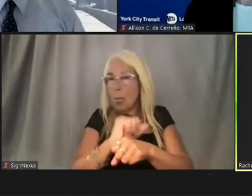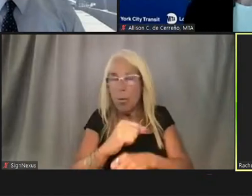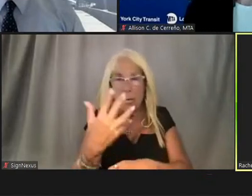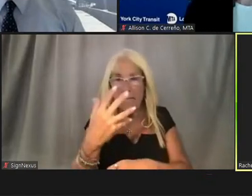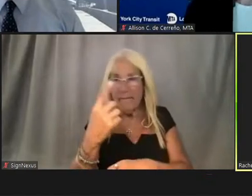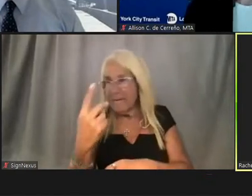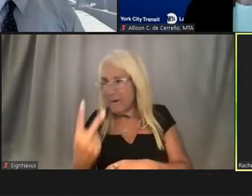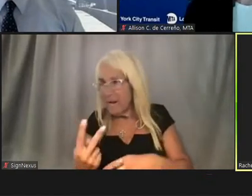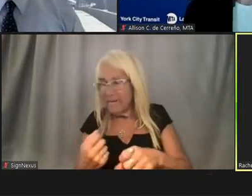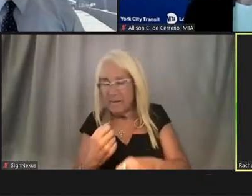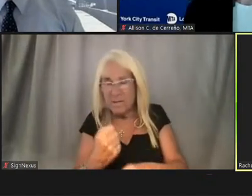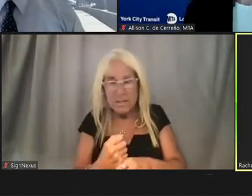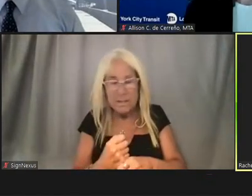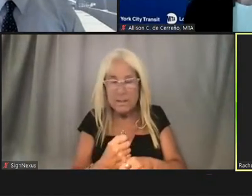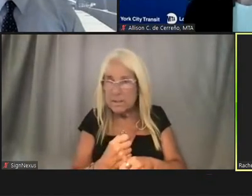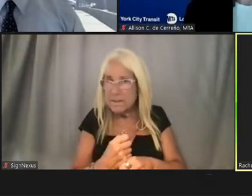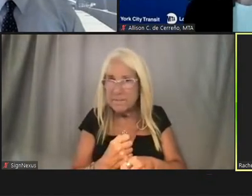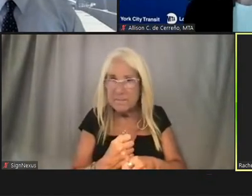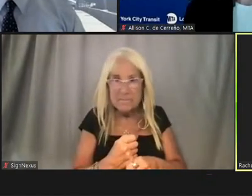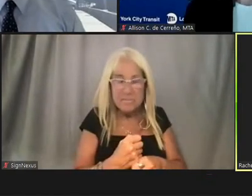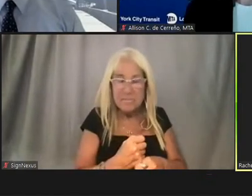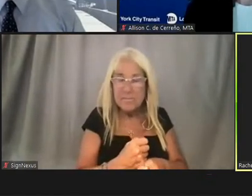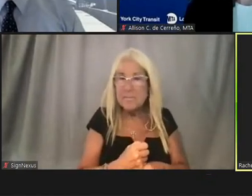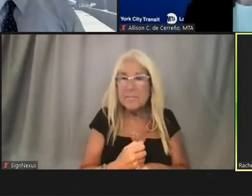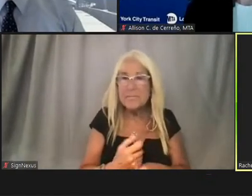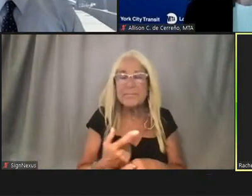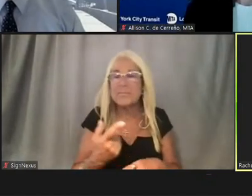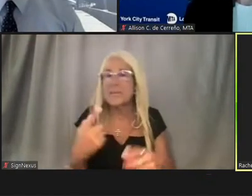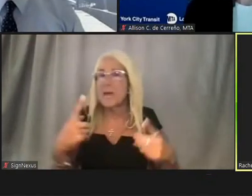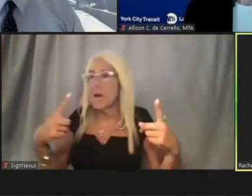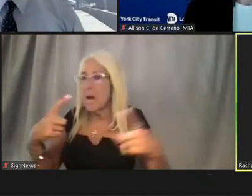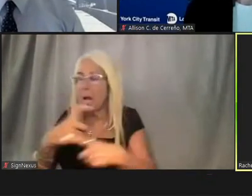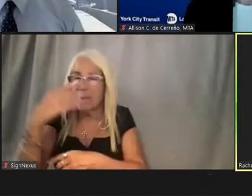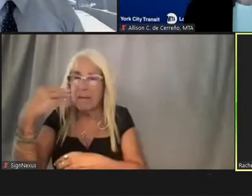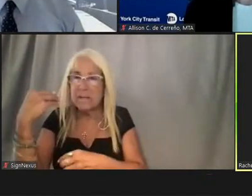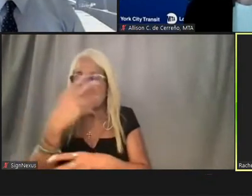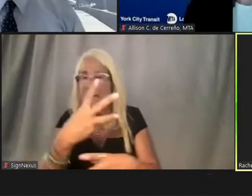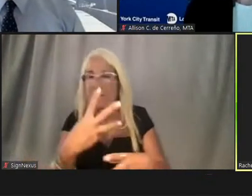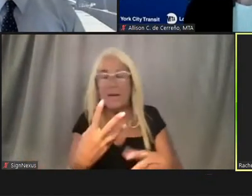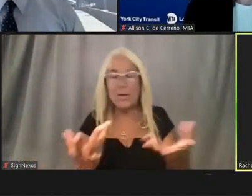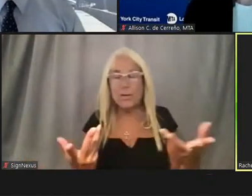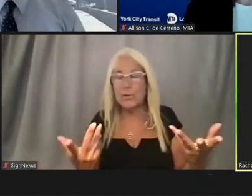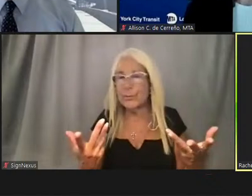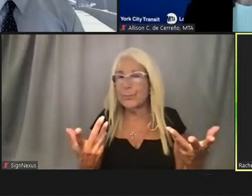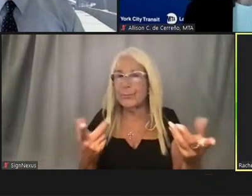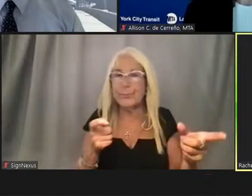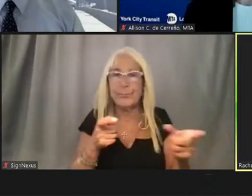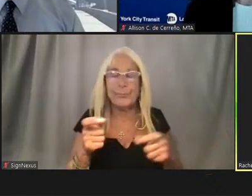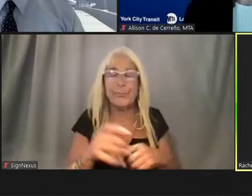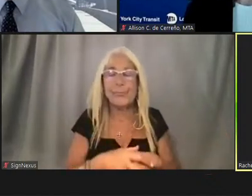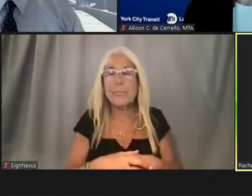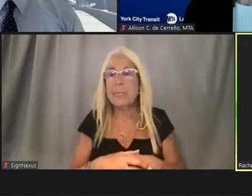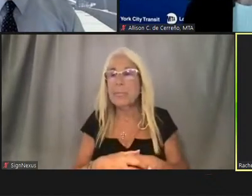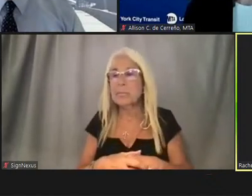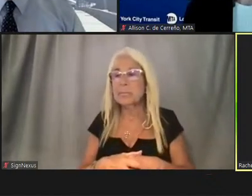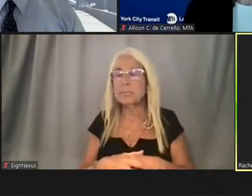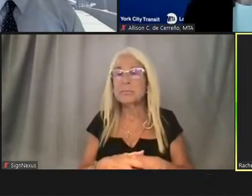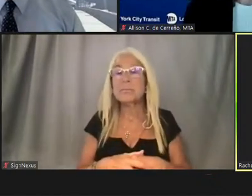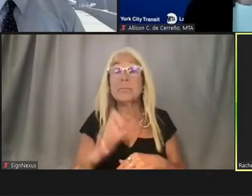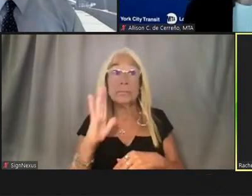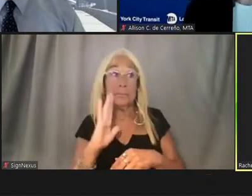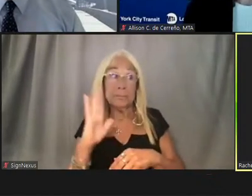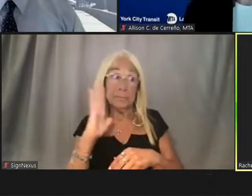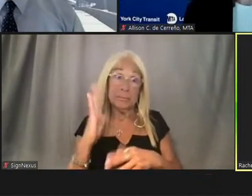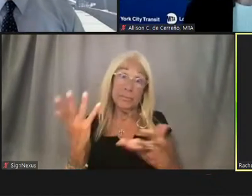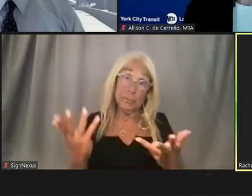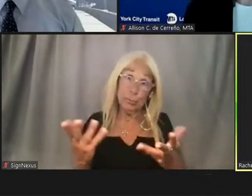I can't really deal with complex information this is making me very educated trying to do this I used to do this